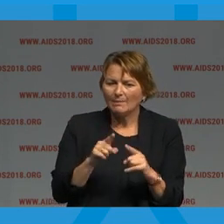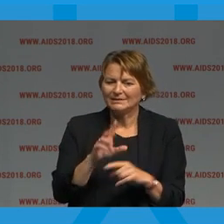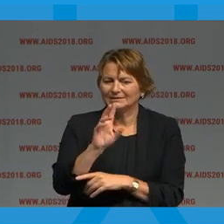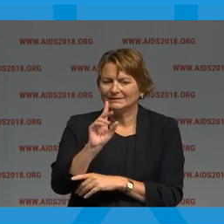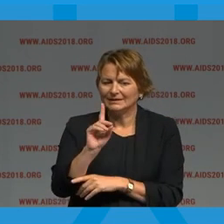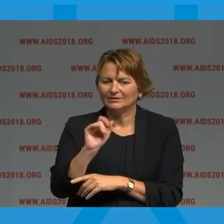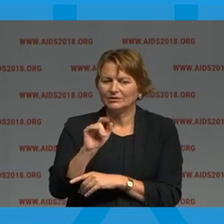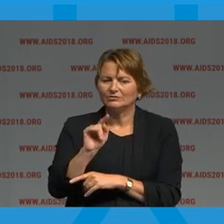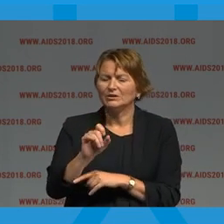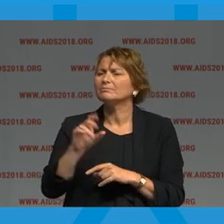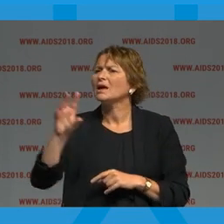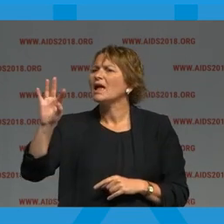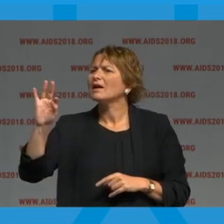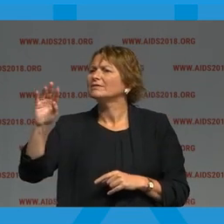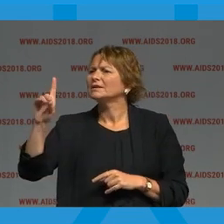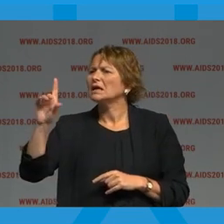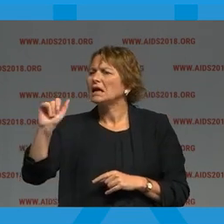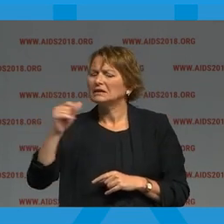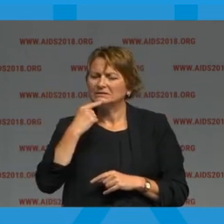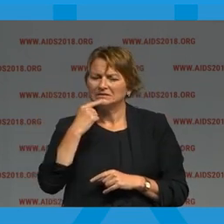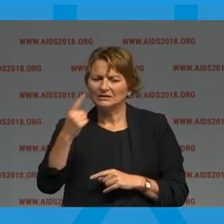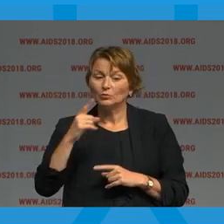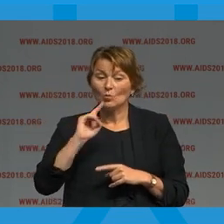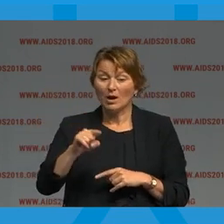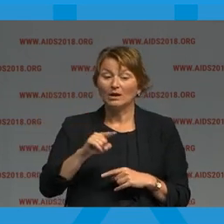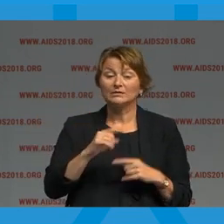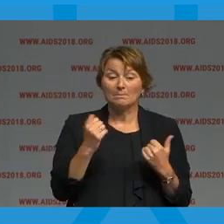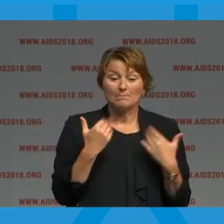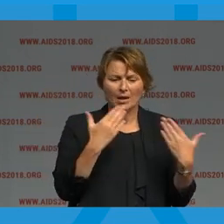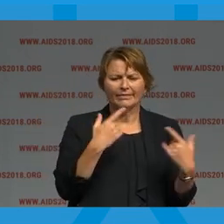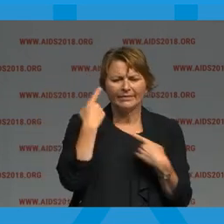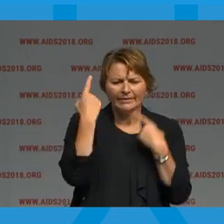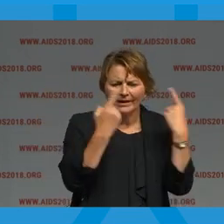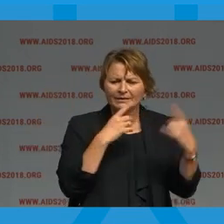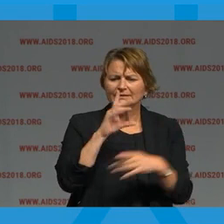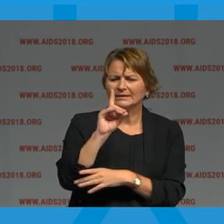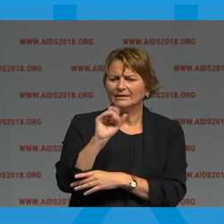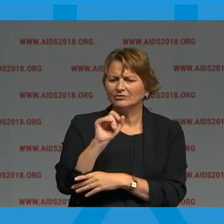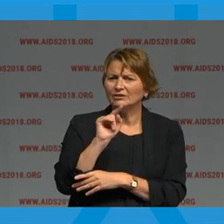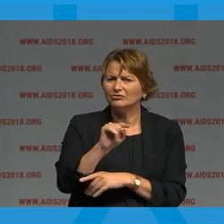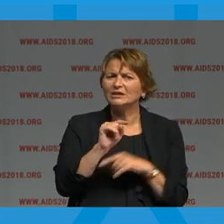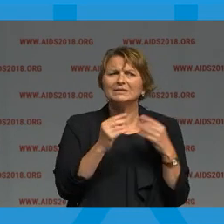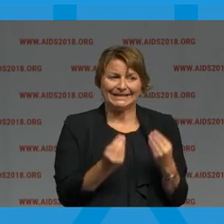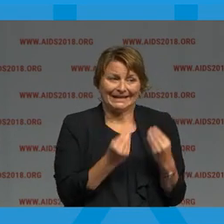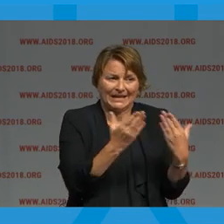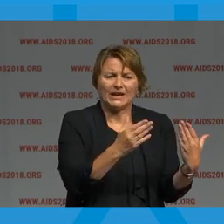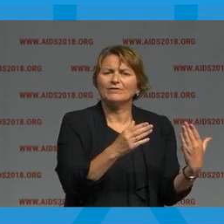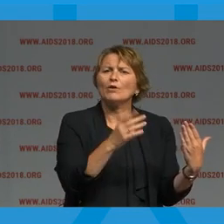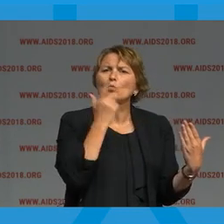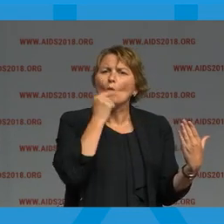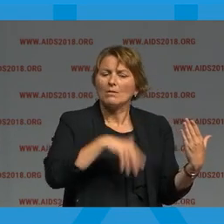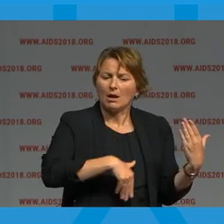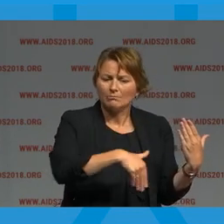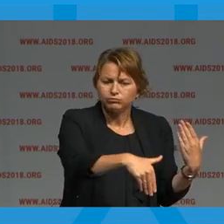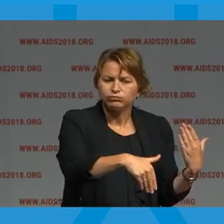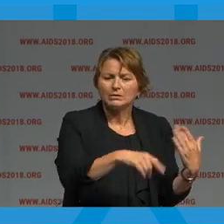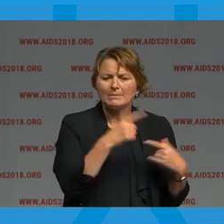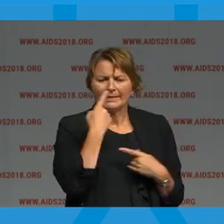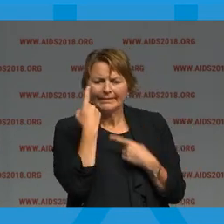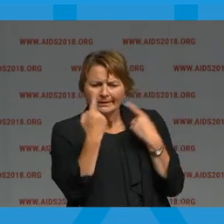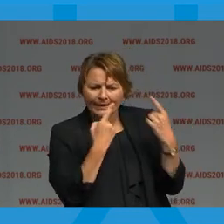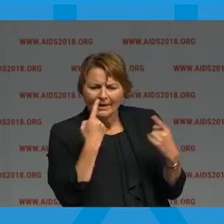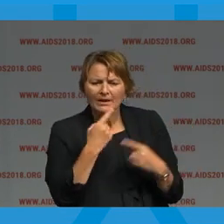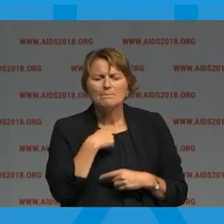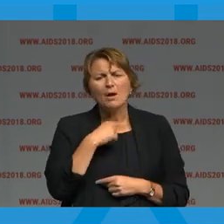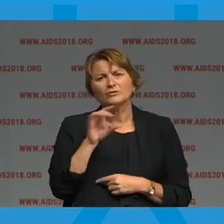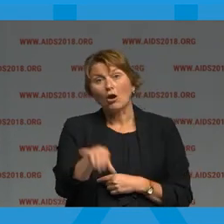the benefits and risks of dolutegravir when prescribing IRBs to women of childbearing age. Alternative IRBs should be considered. If